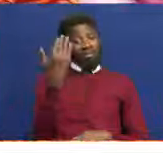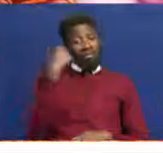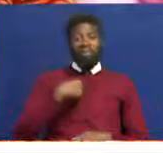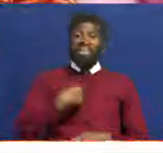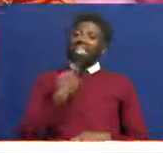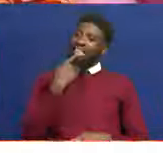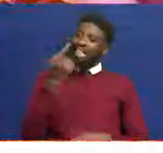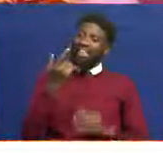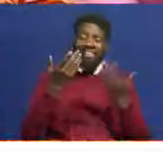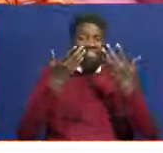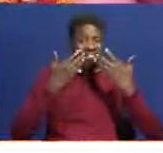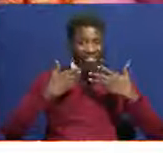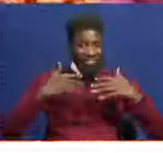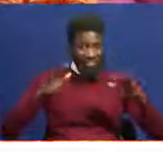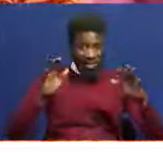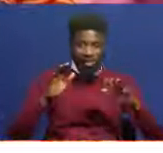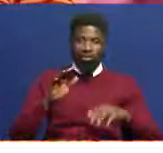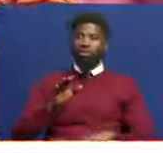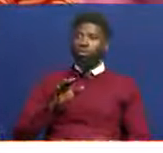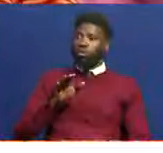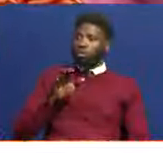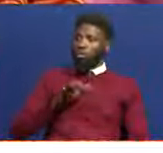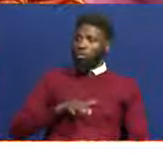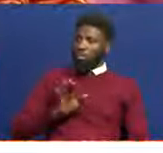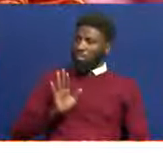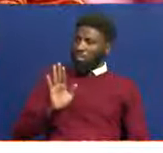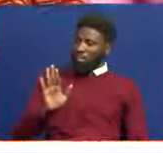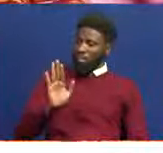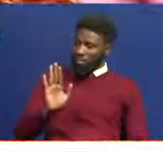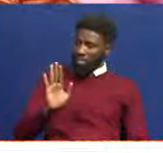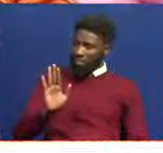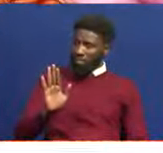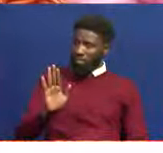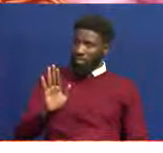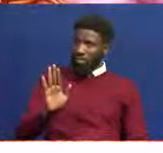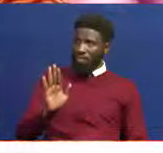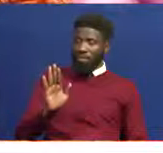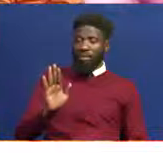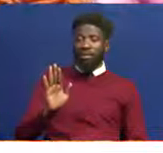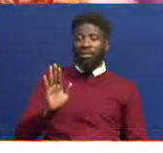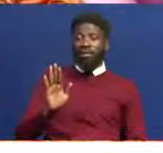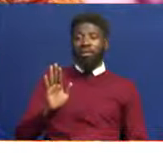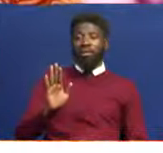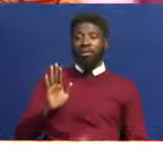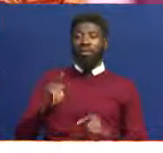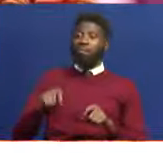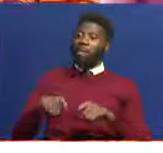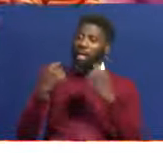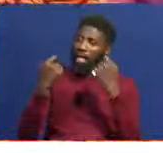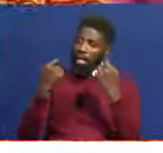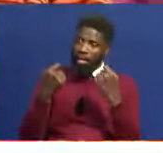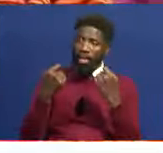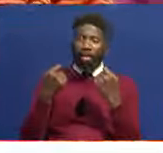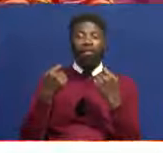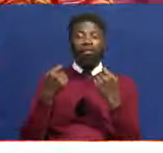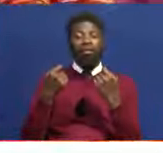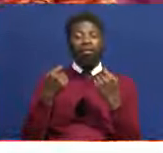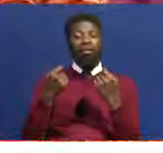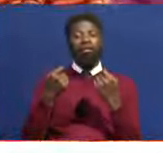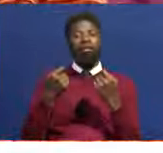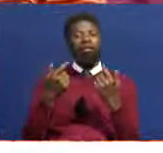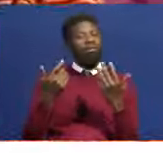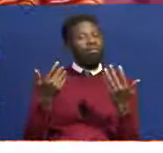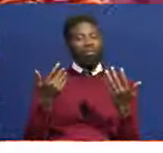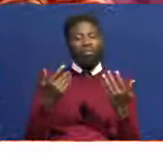ile amani mama analete ama ile vita mama anaanza hawezi poisha. Kama inapoisha tuna mama.